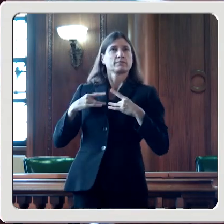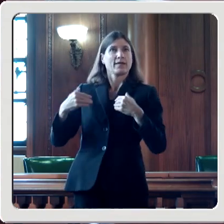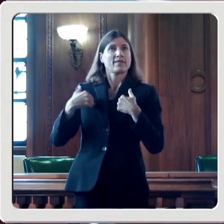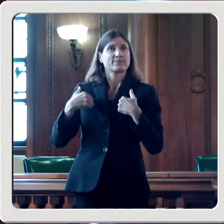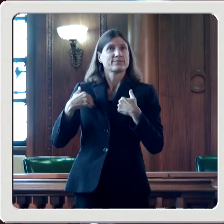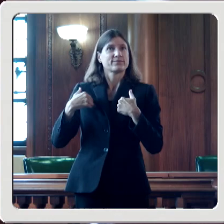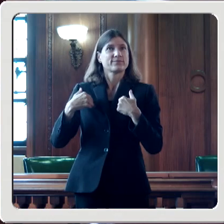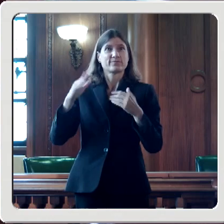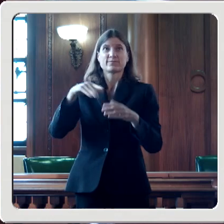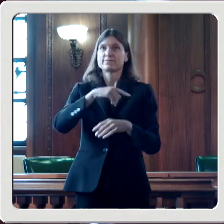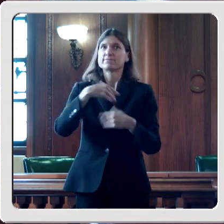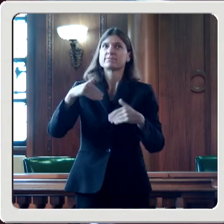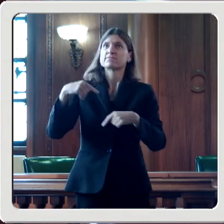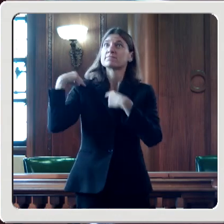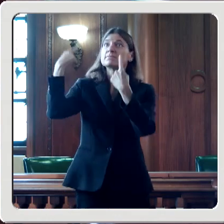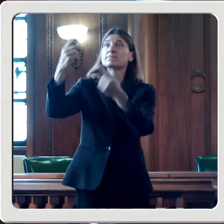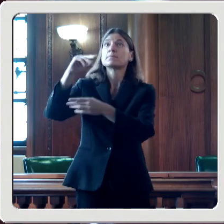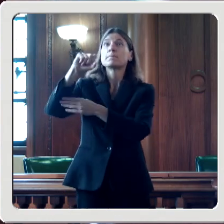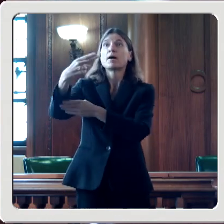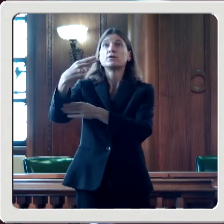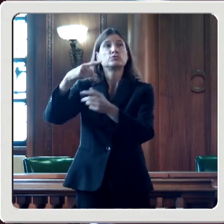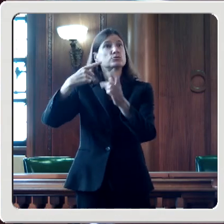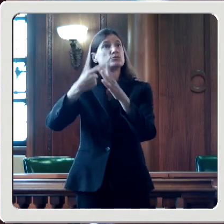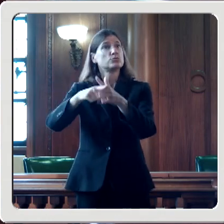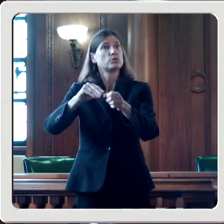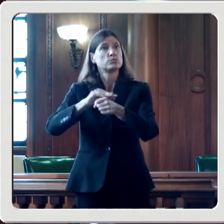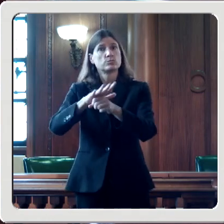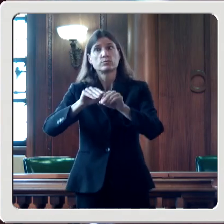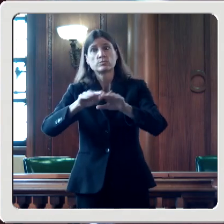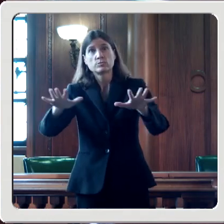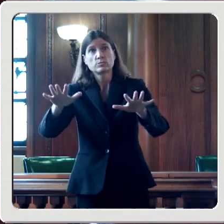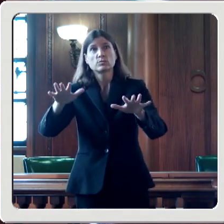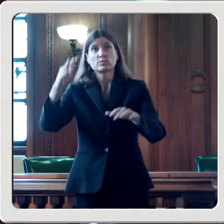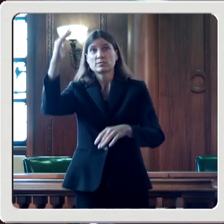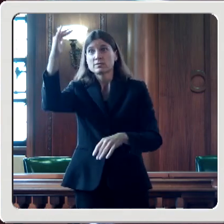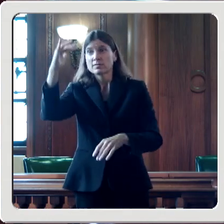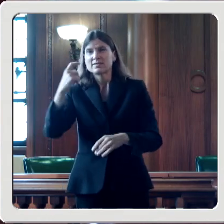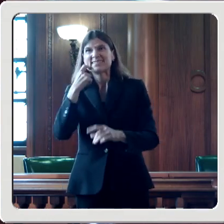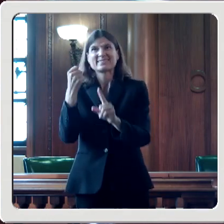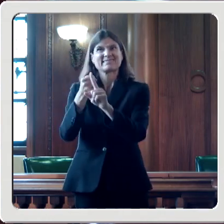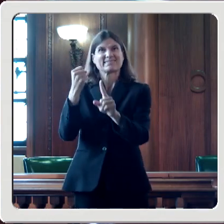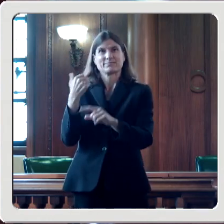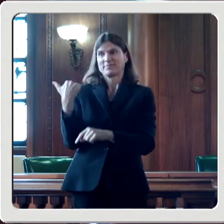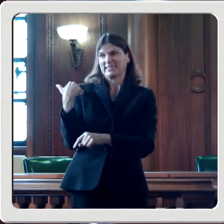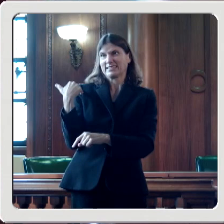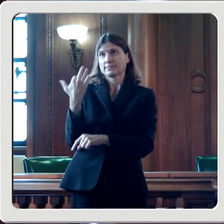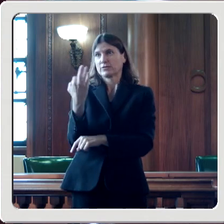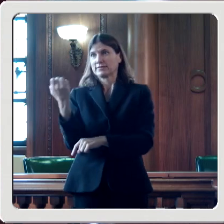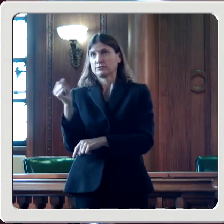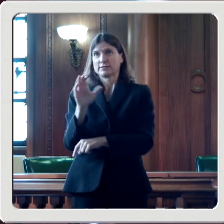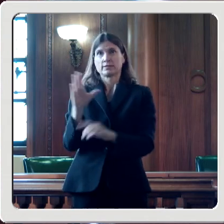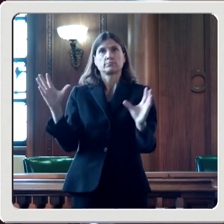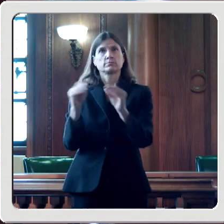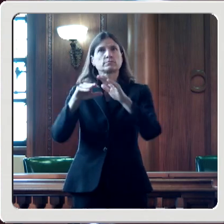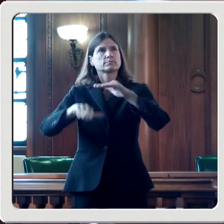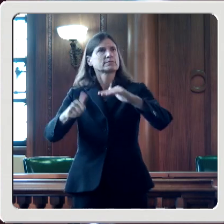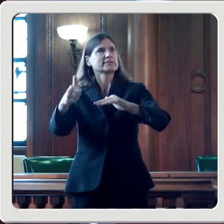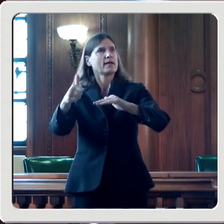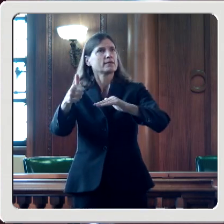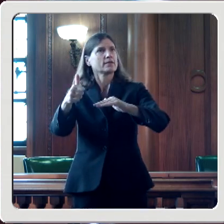started well over 6 months ago, that under double digits of new cases were registered over the weekend. That's